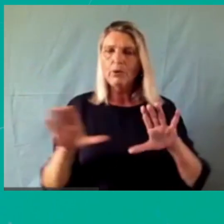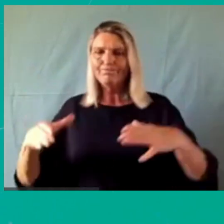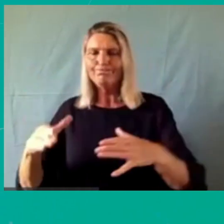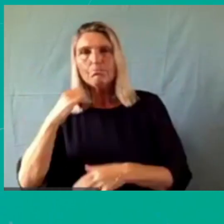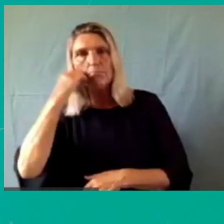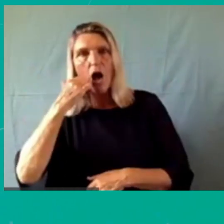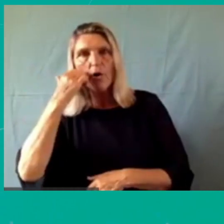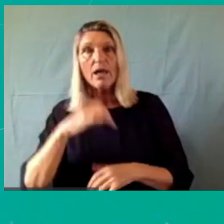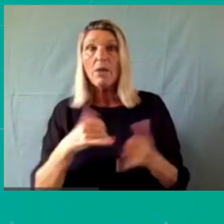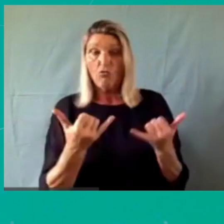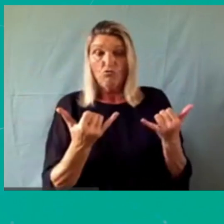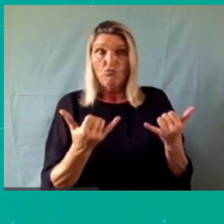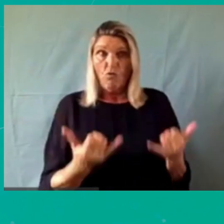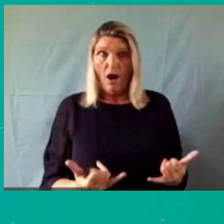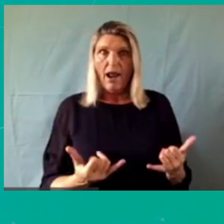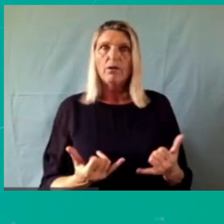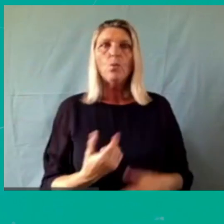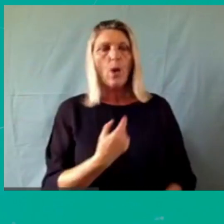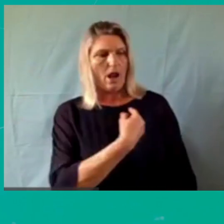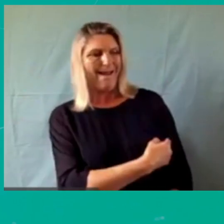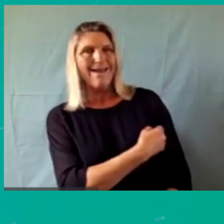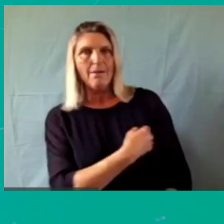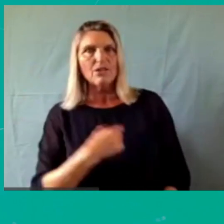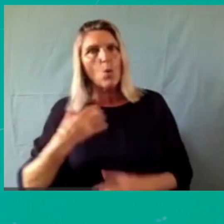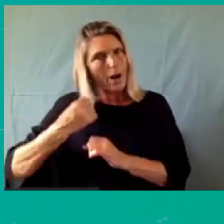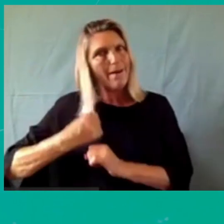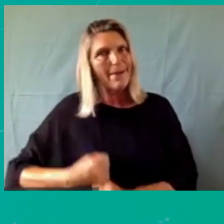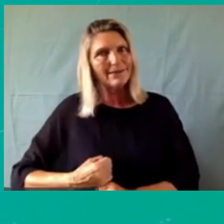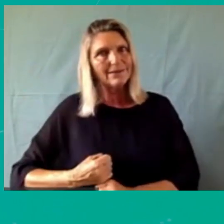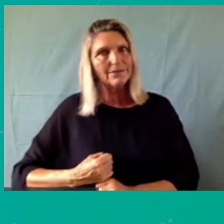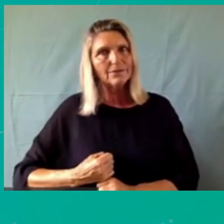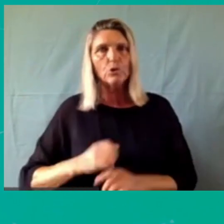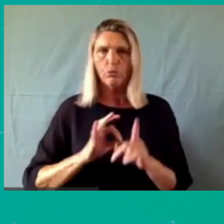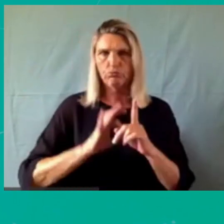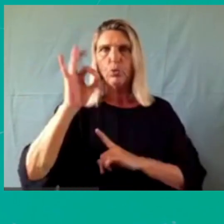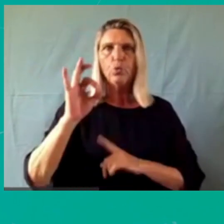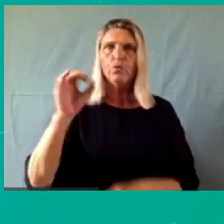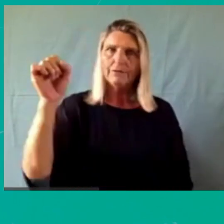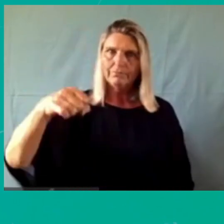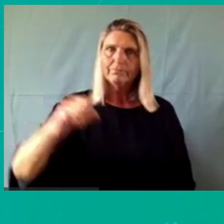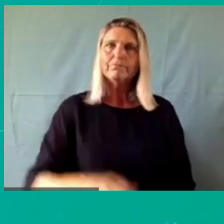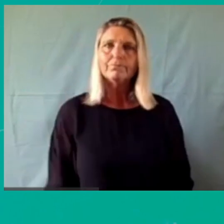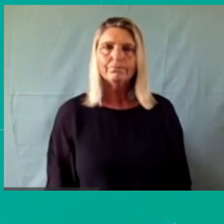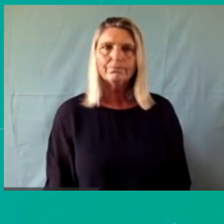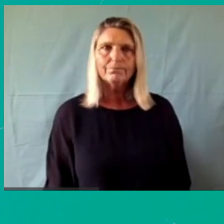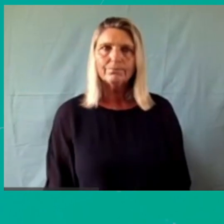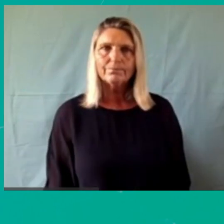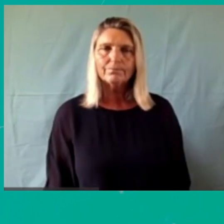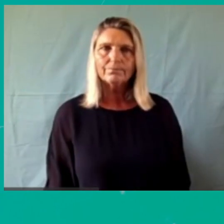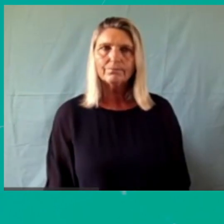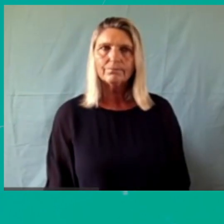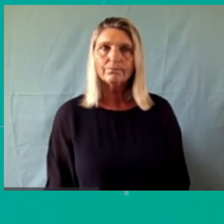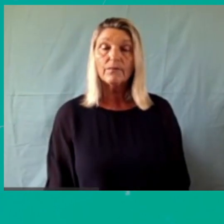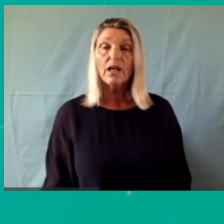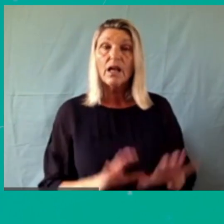now, we can commit to doing better. We all have a role to change this. Together we can